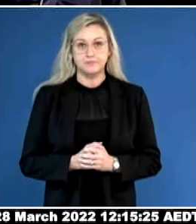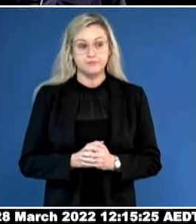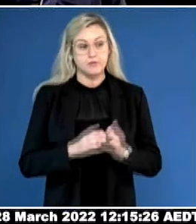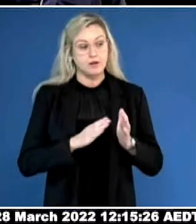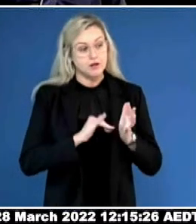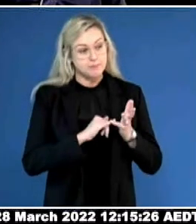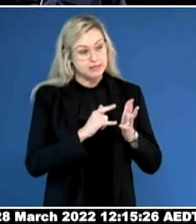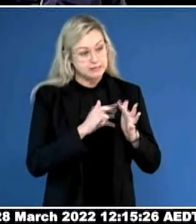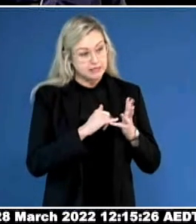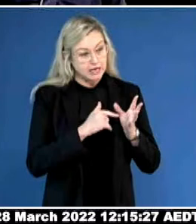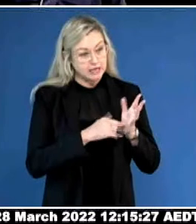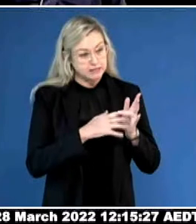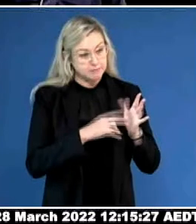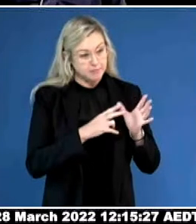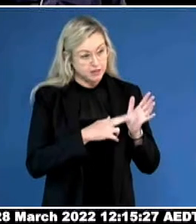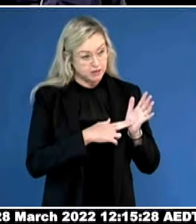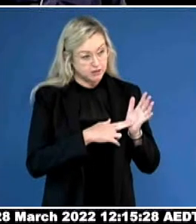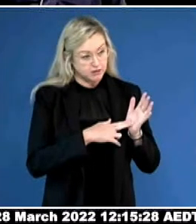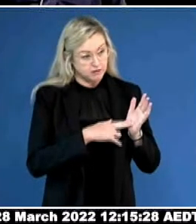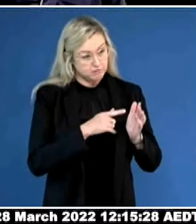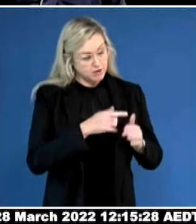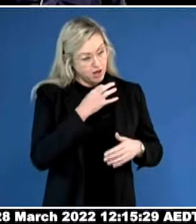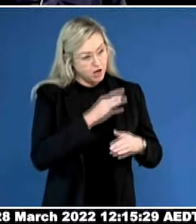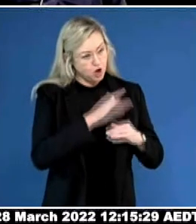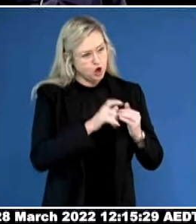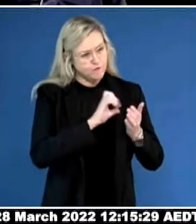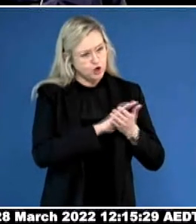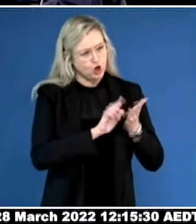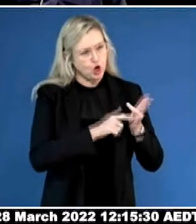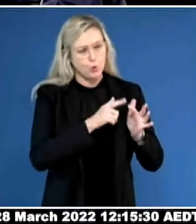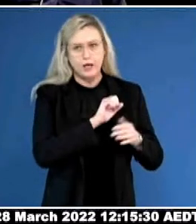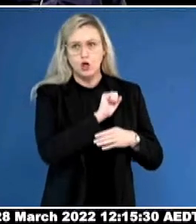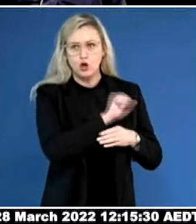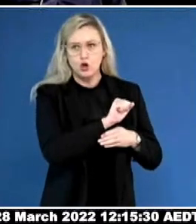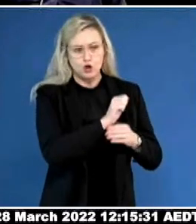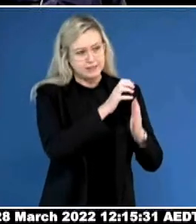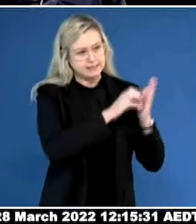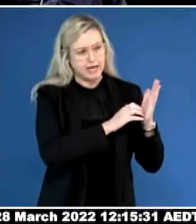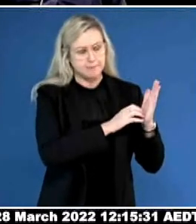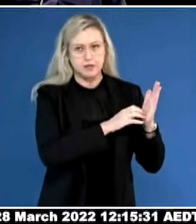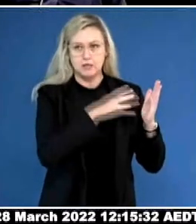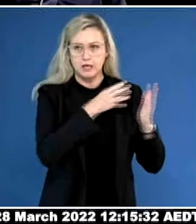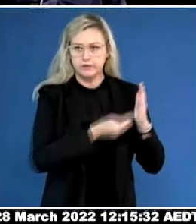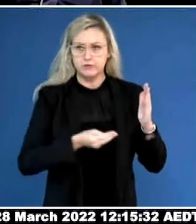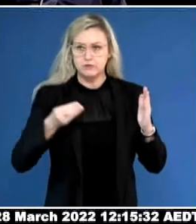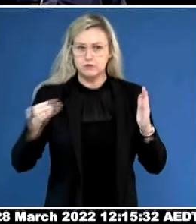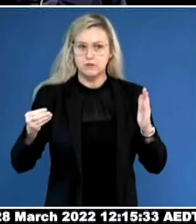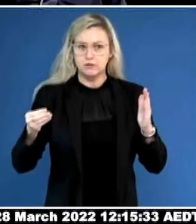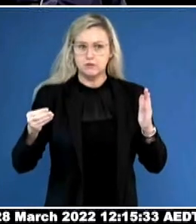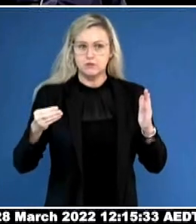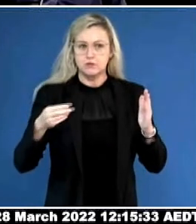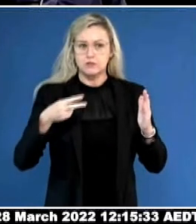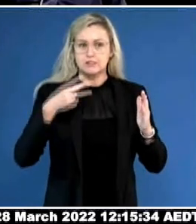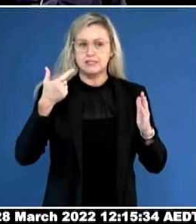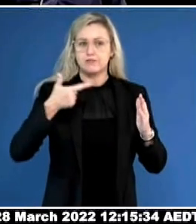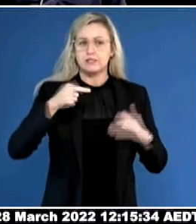to be given an exhibit number of 17.10.1. So we'll change the exhibit number to that, but of course that